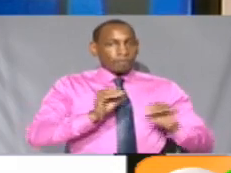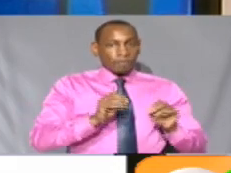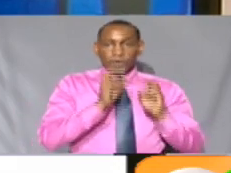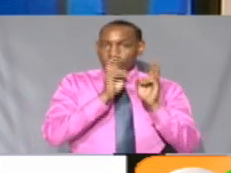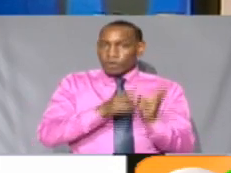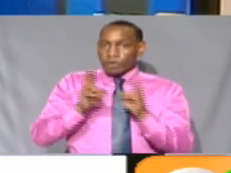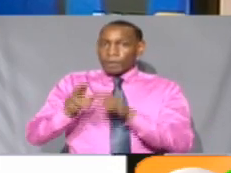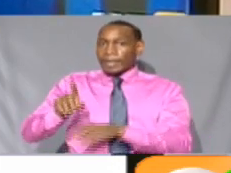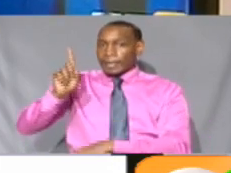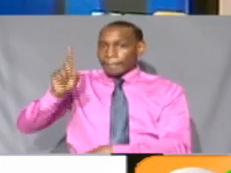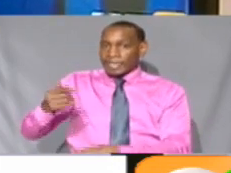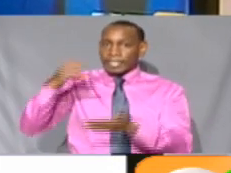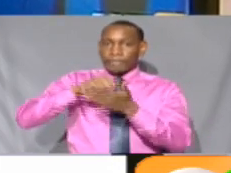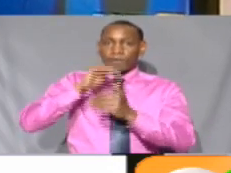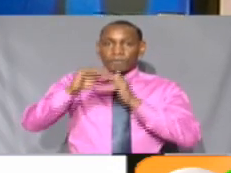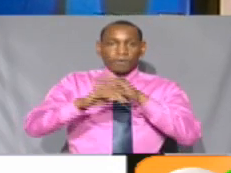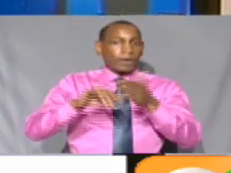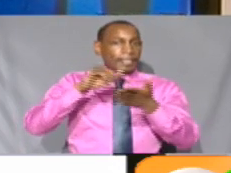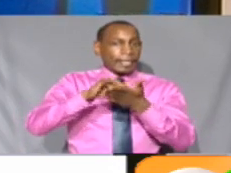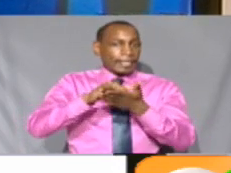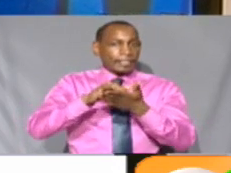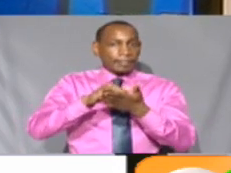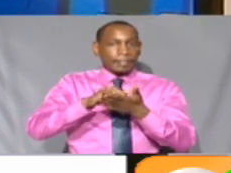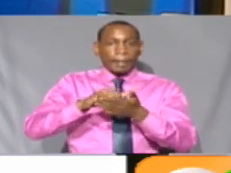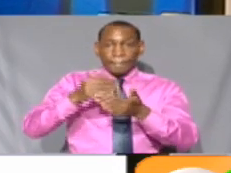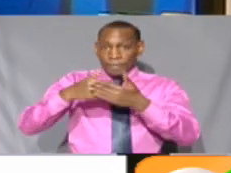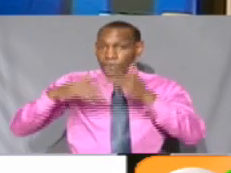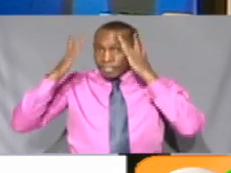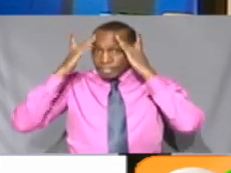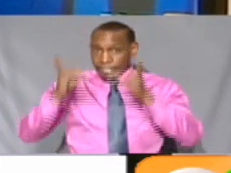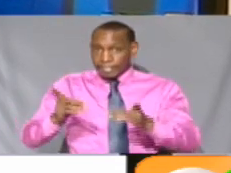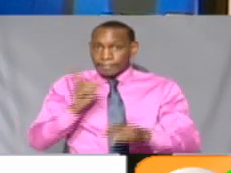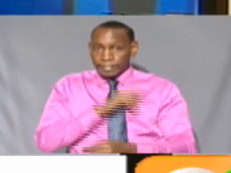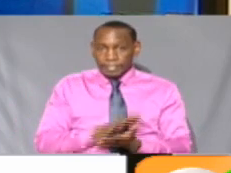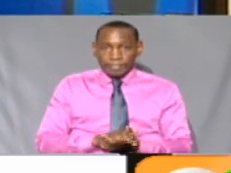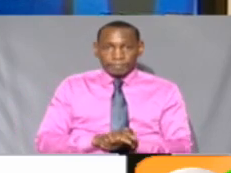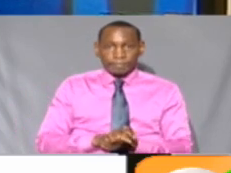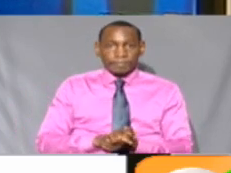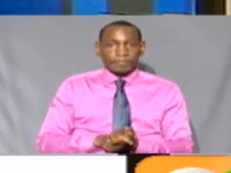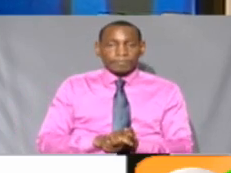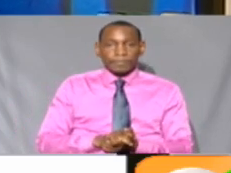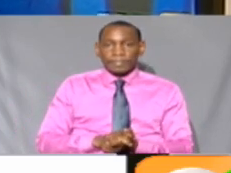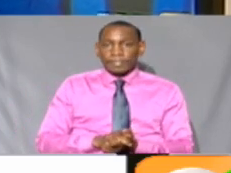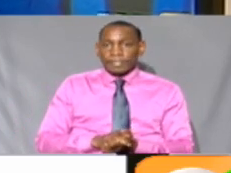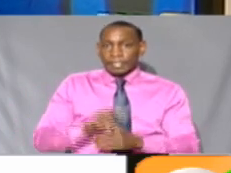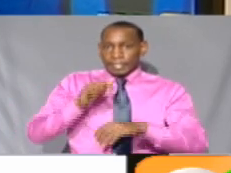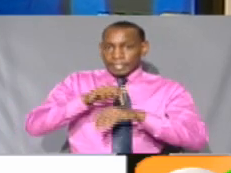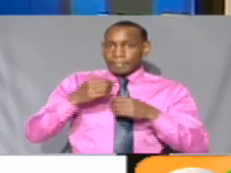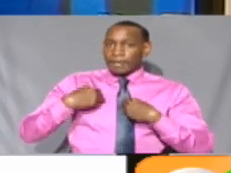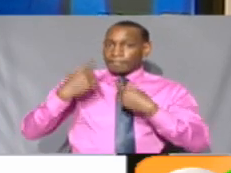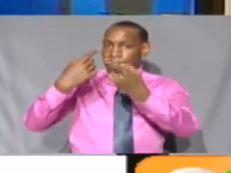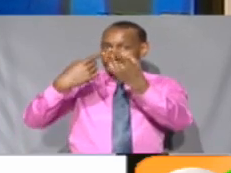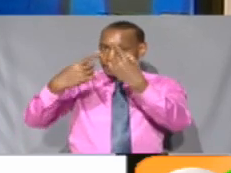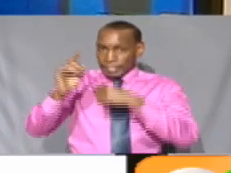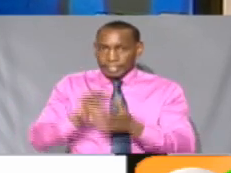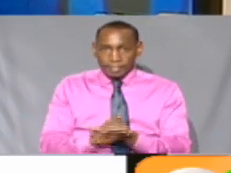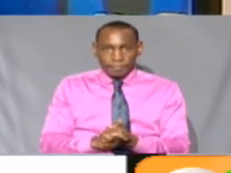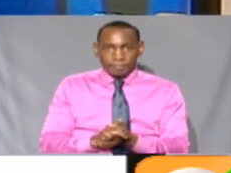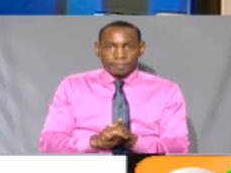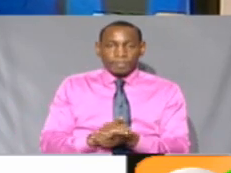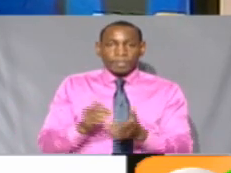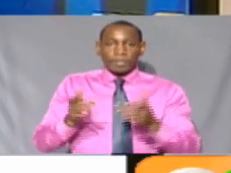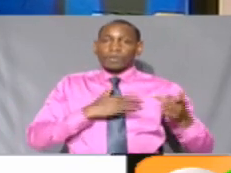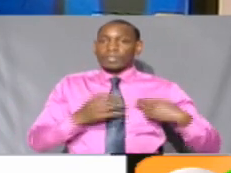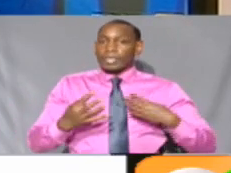are usually supposed to have considered all of that in making the decision. This is how we conclude. When there is success in terms